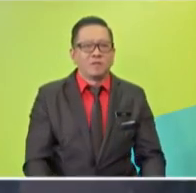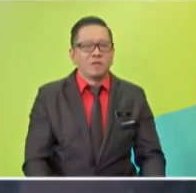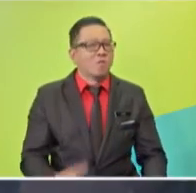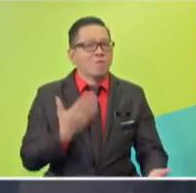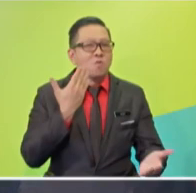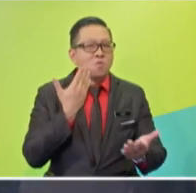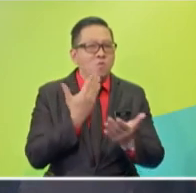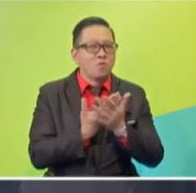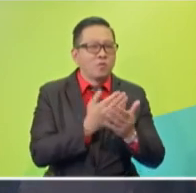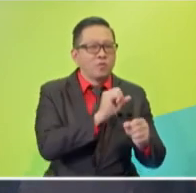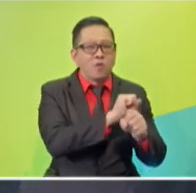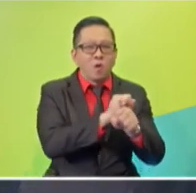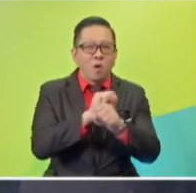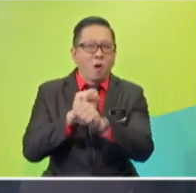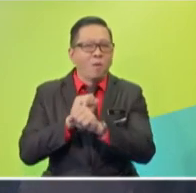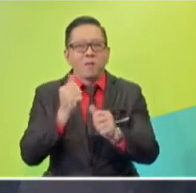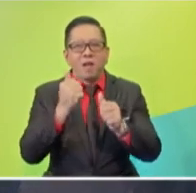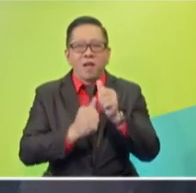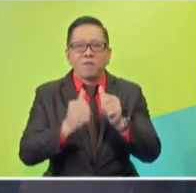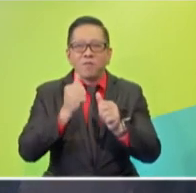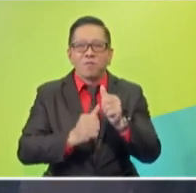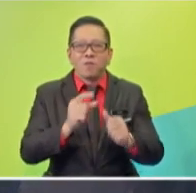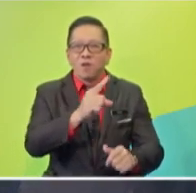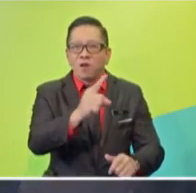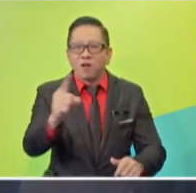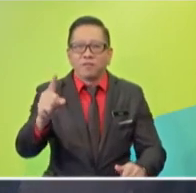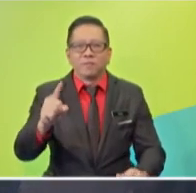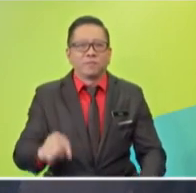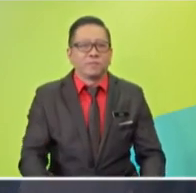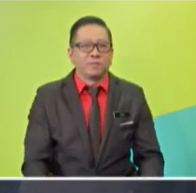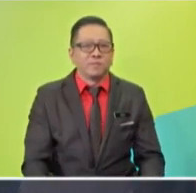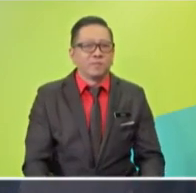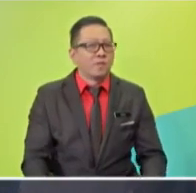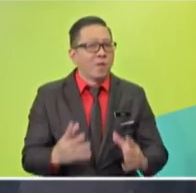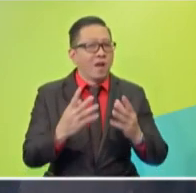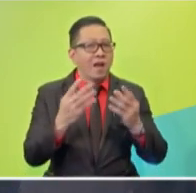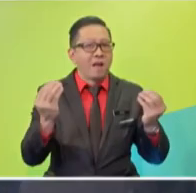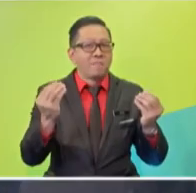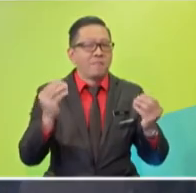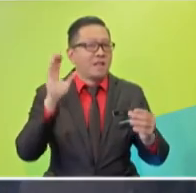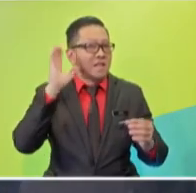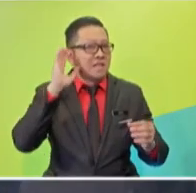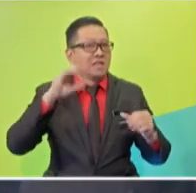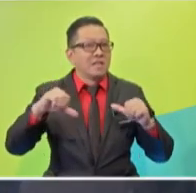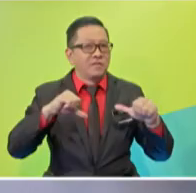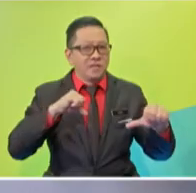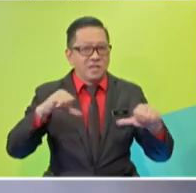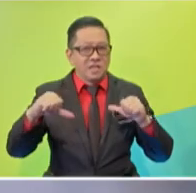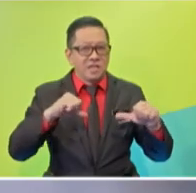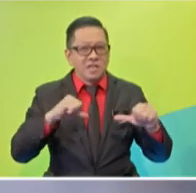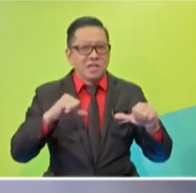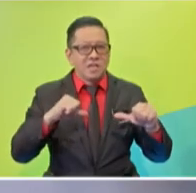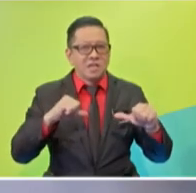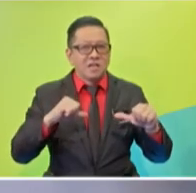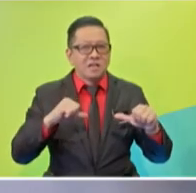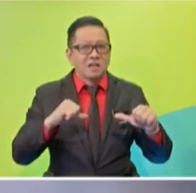everyone. Okay, we have done for our first listening activity. Okay. All right, well, for this activity,